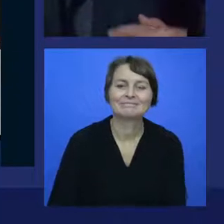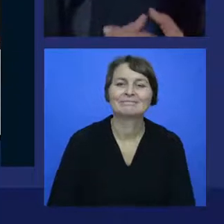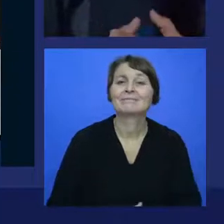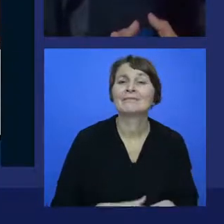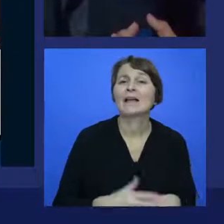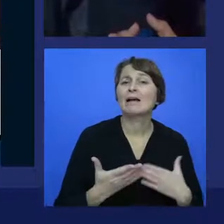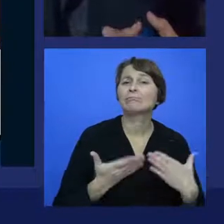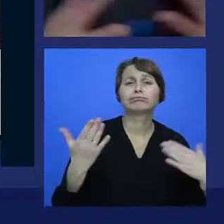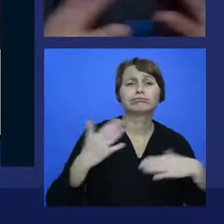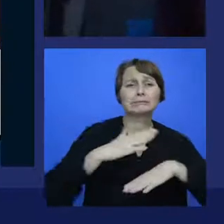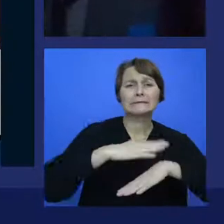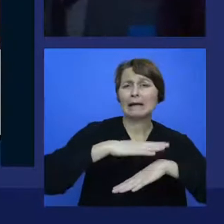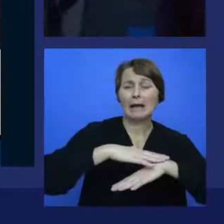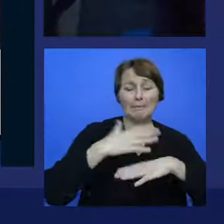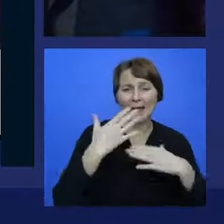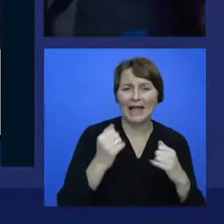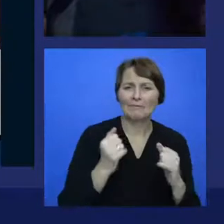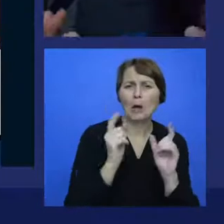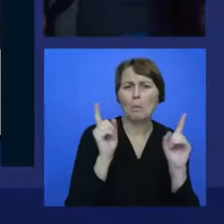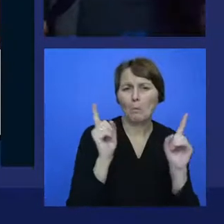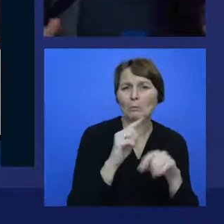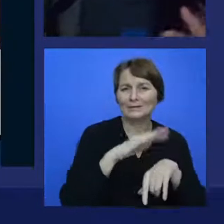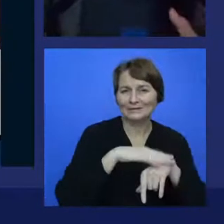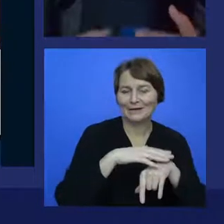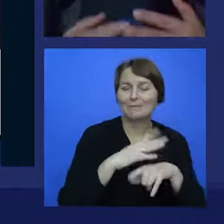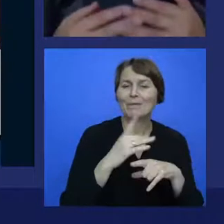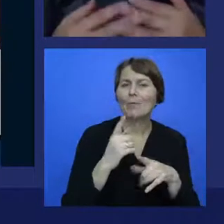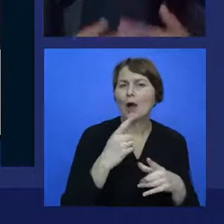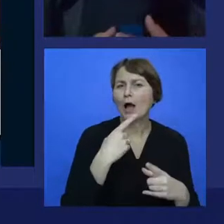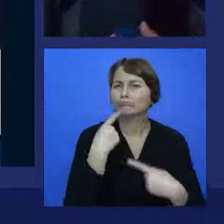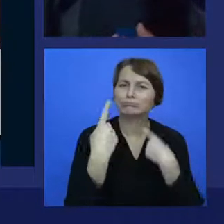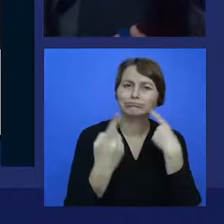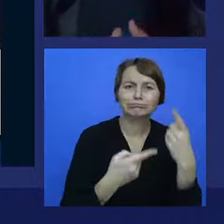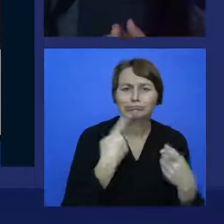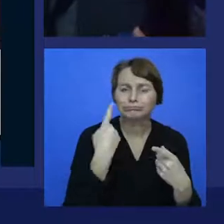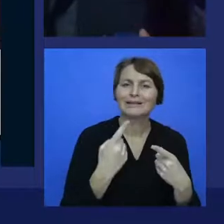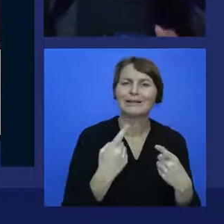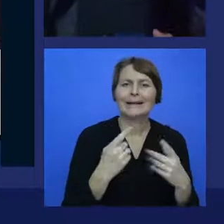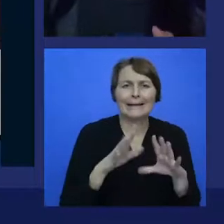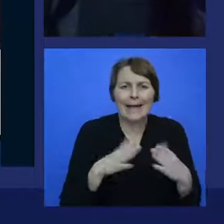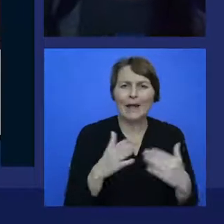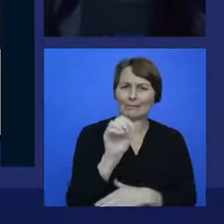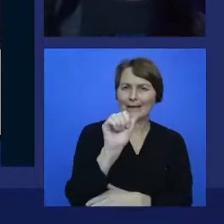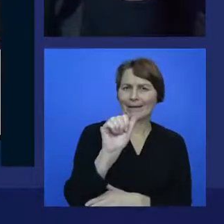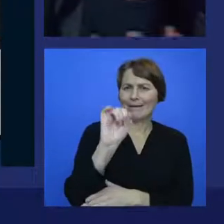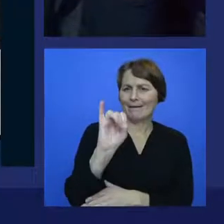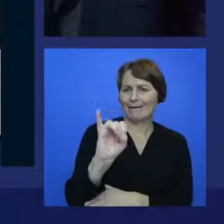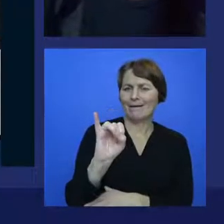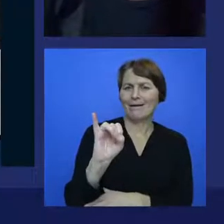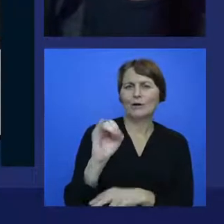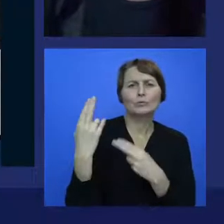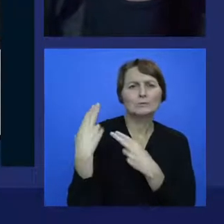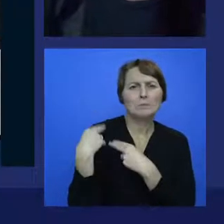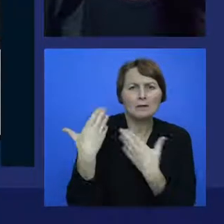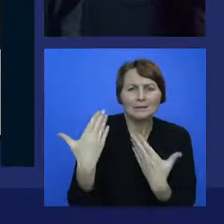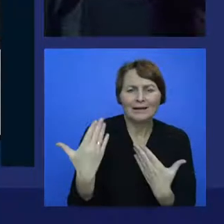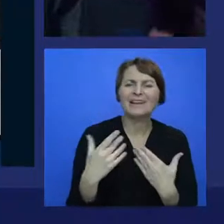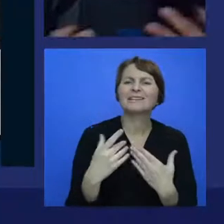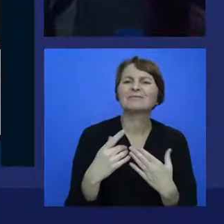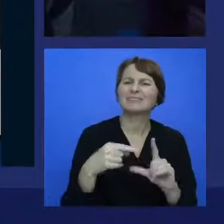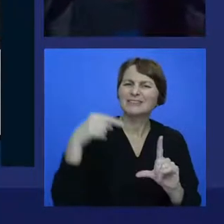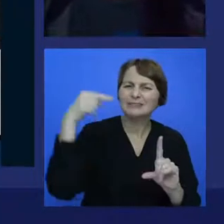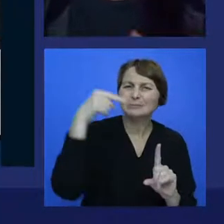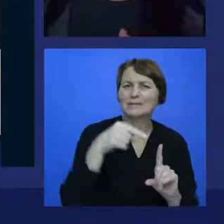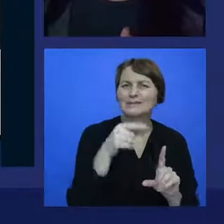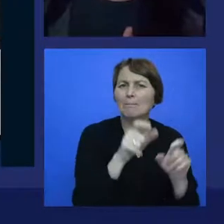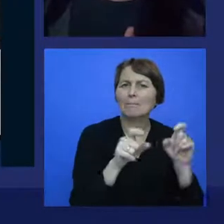talk about responsible AI in general, but very specifically about what data scientists and modelers can do